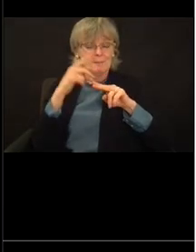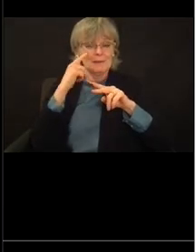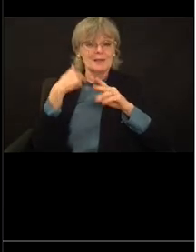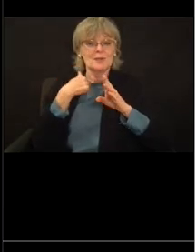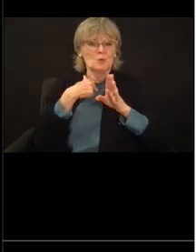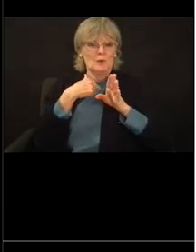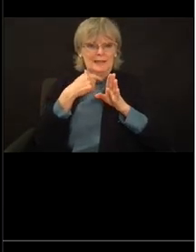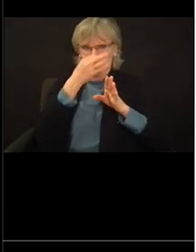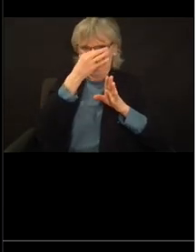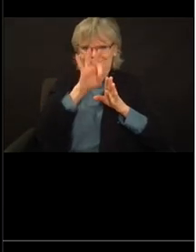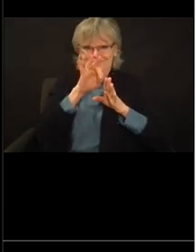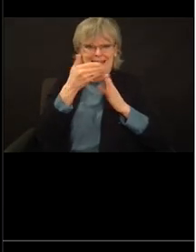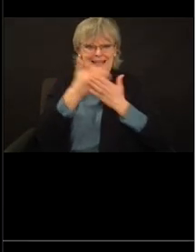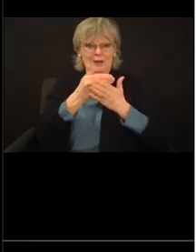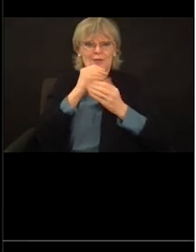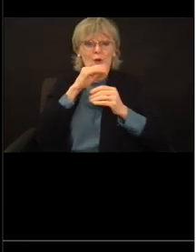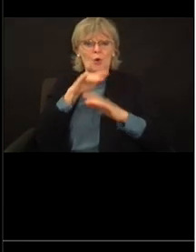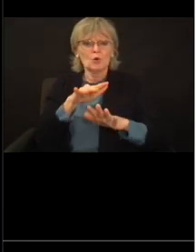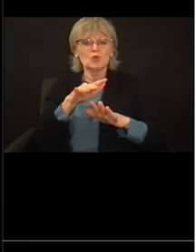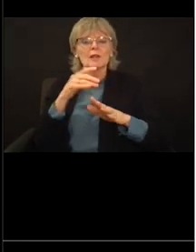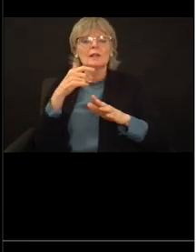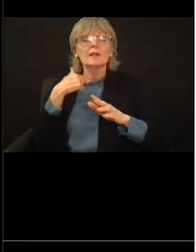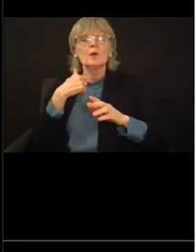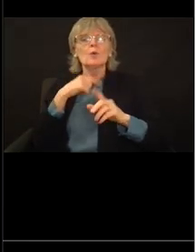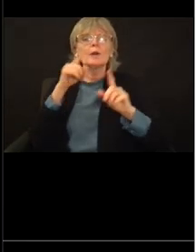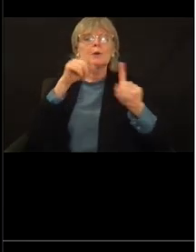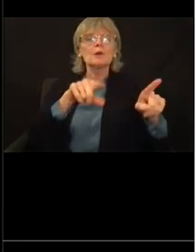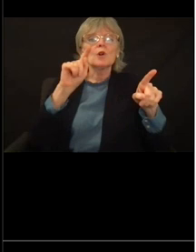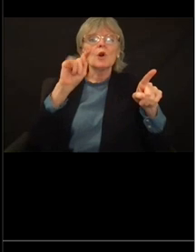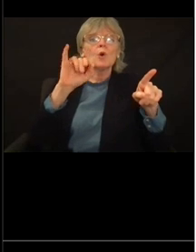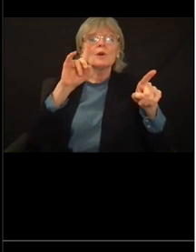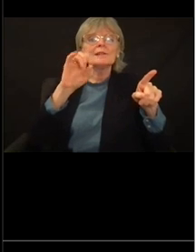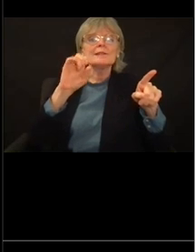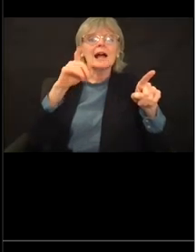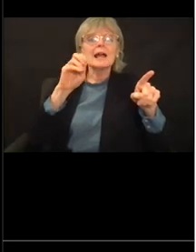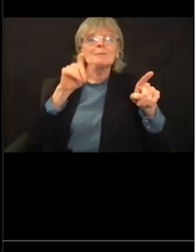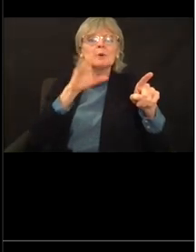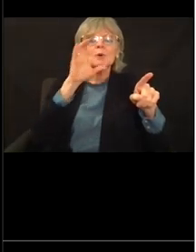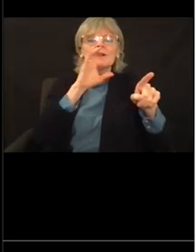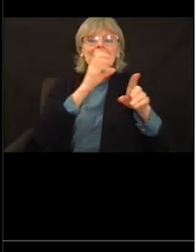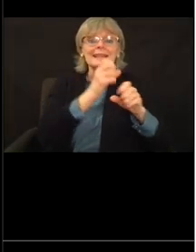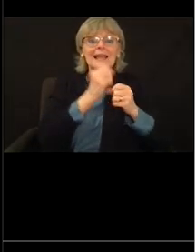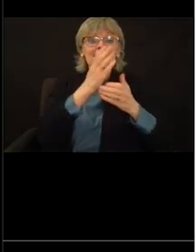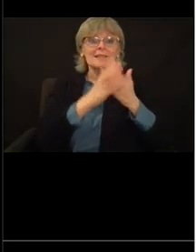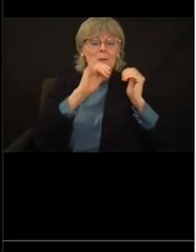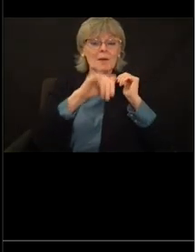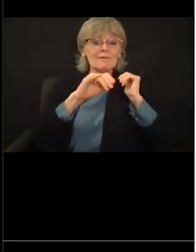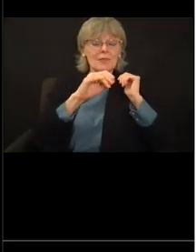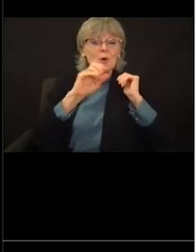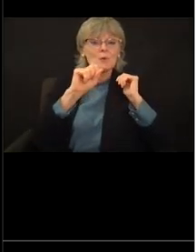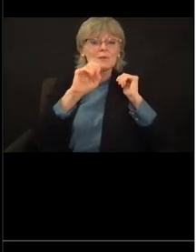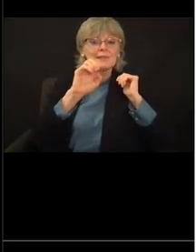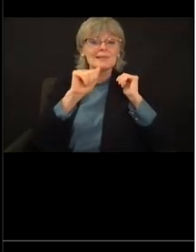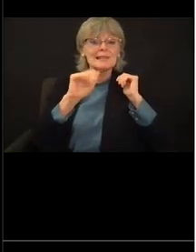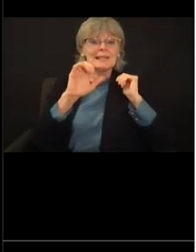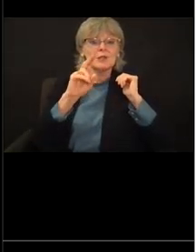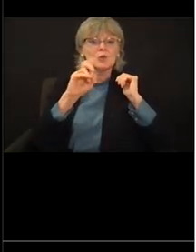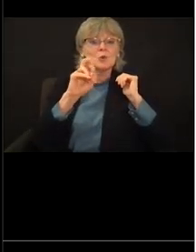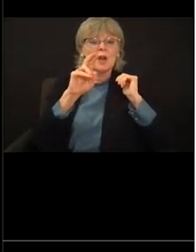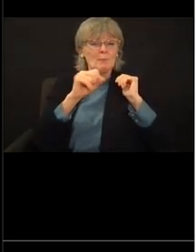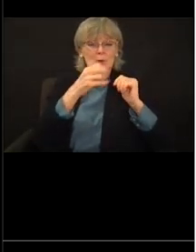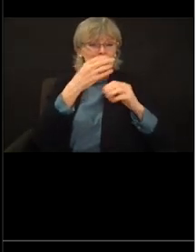ocean. So we will go out into the tide pools and actually get some of these sea cucumbers right out front of our facility. So it's